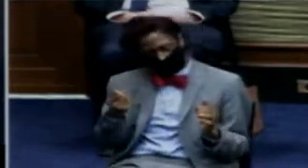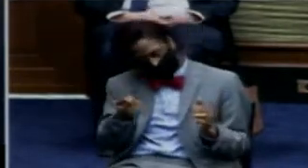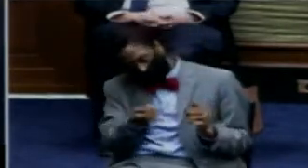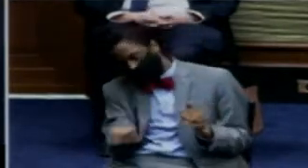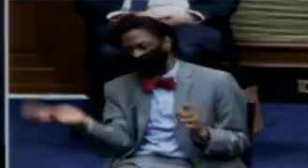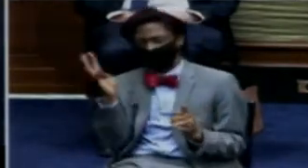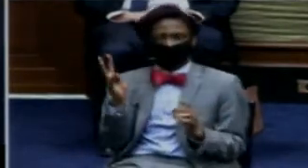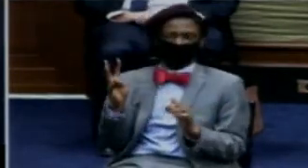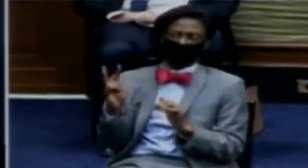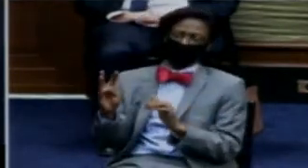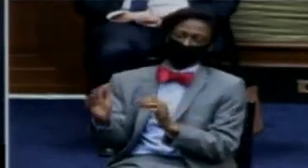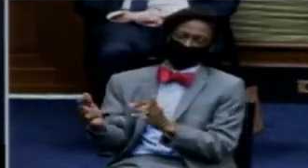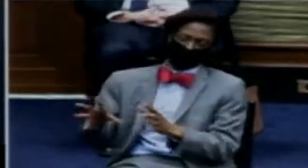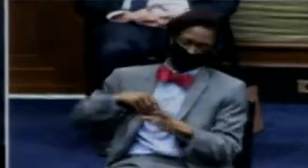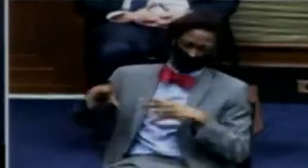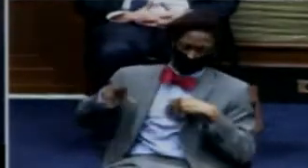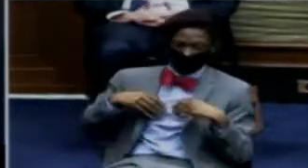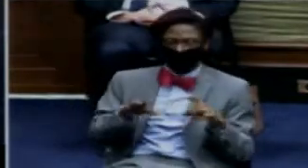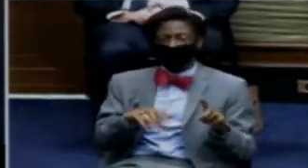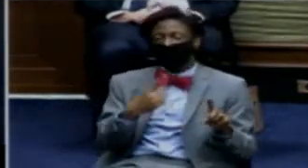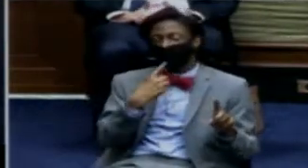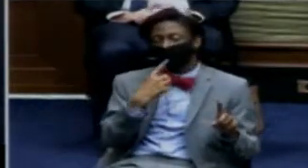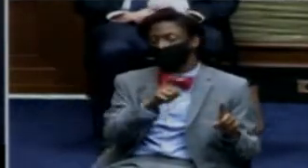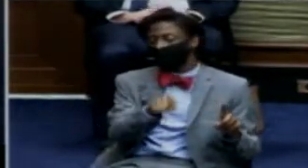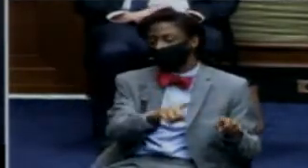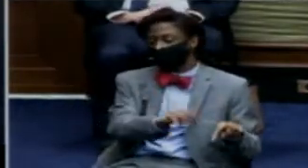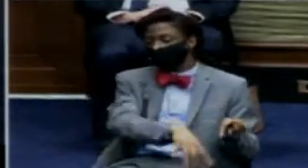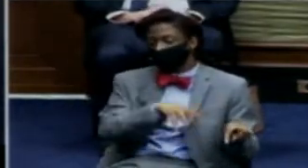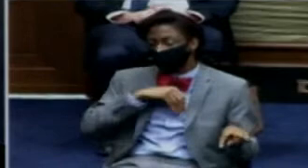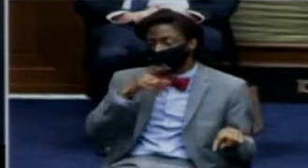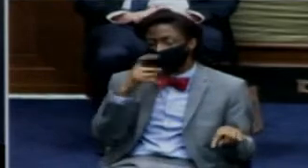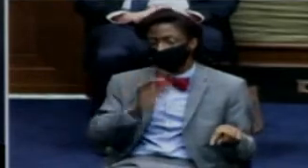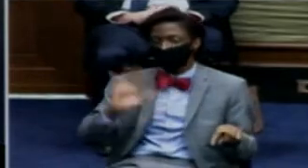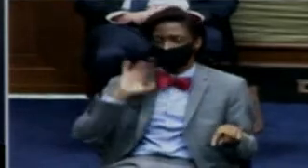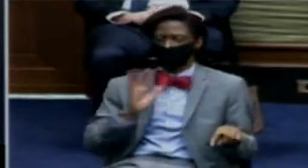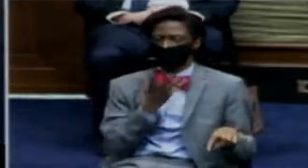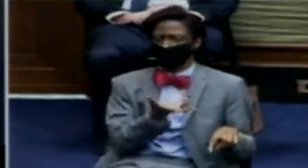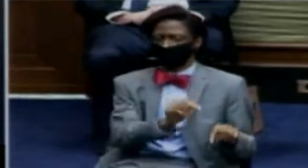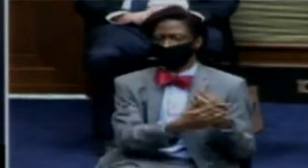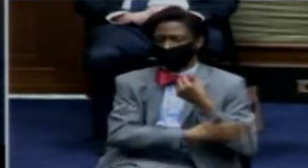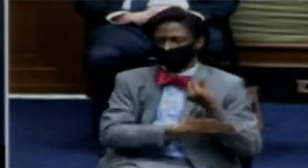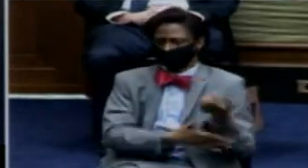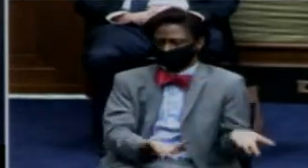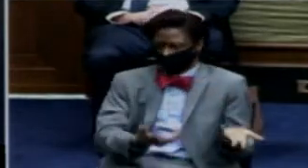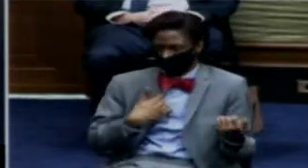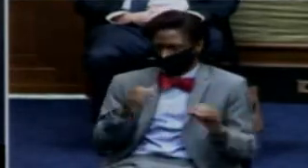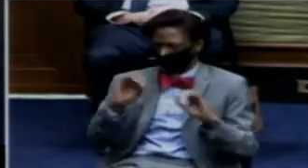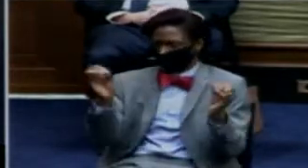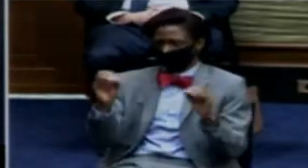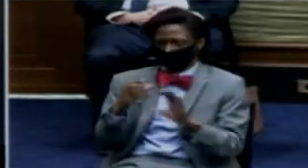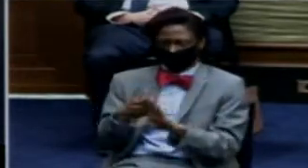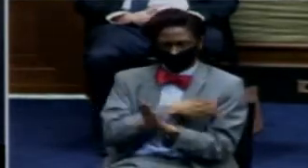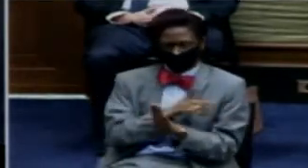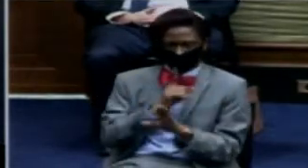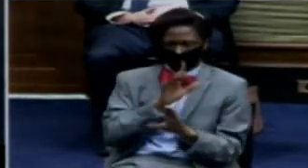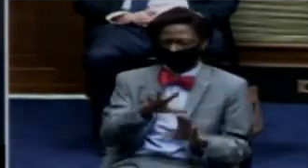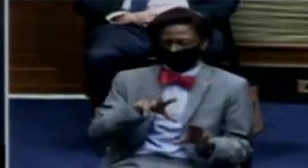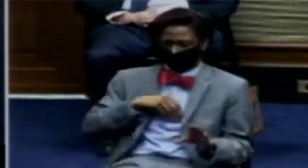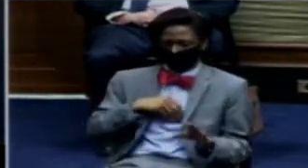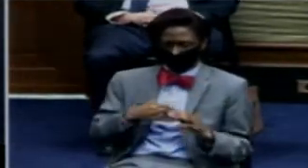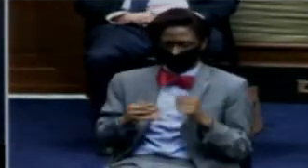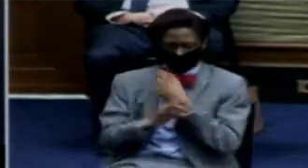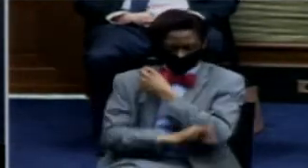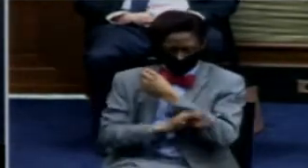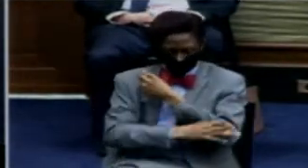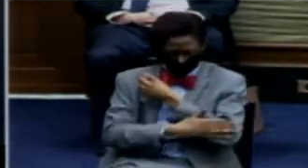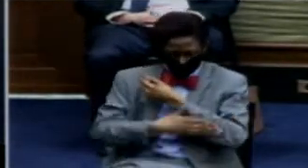It was said Texas could not be admitted because it used to be its own country and there was no provision for admitting a foreign